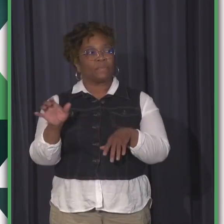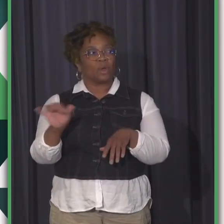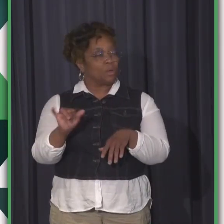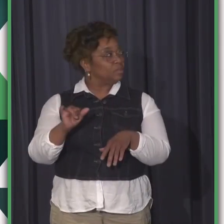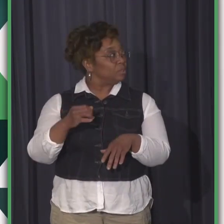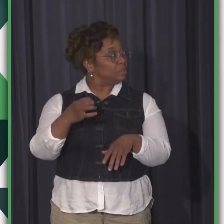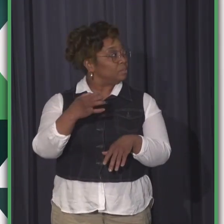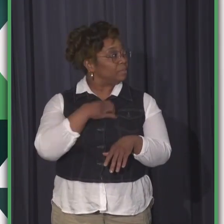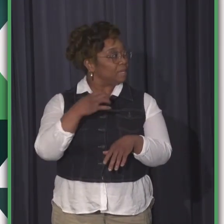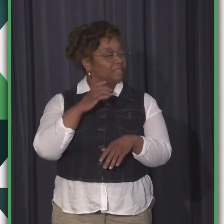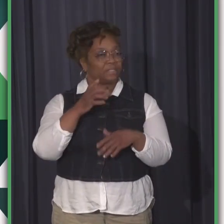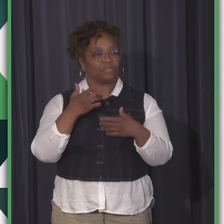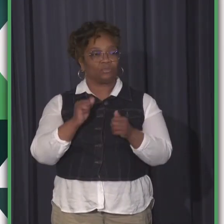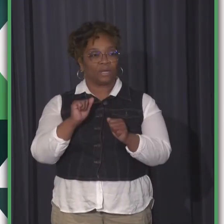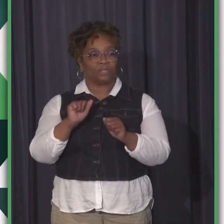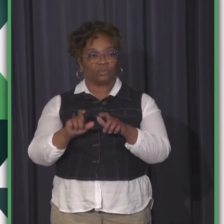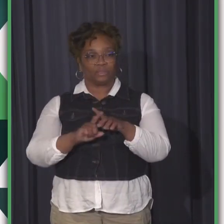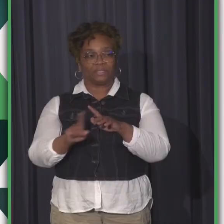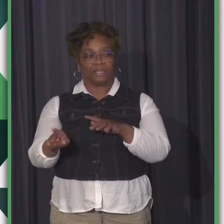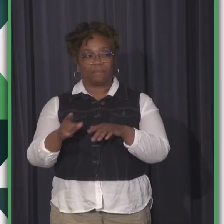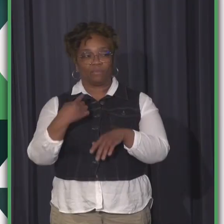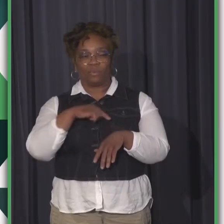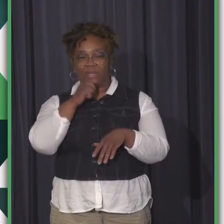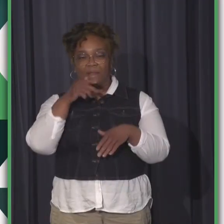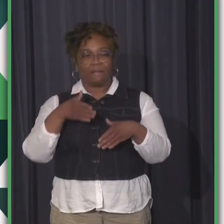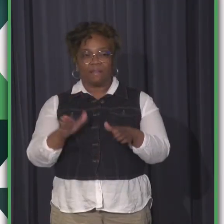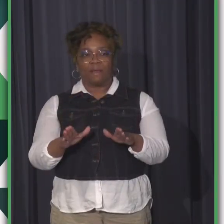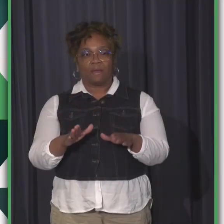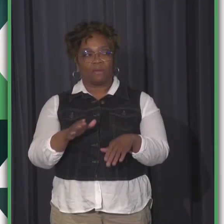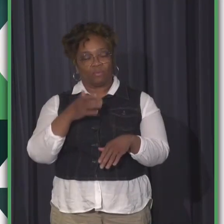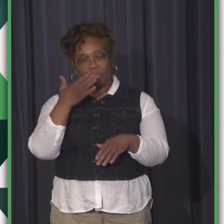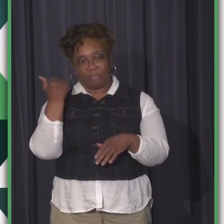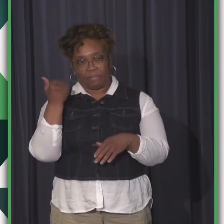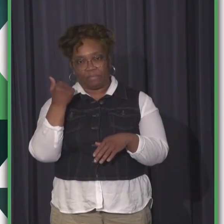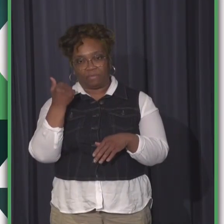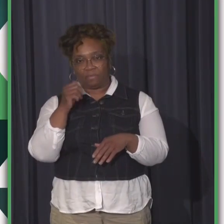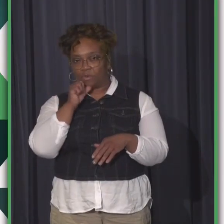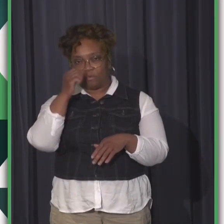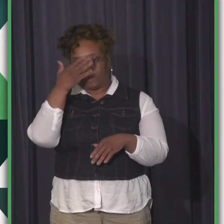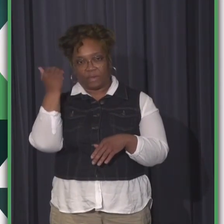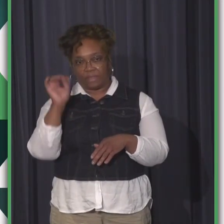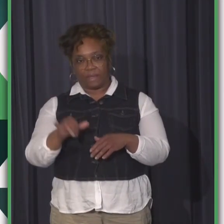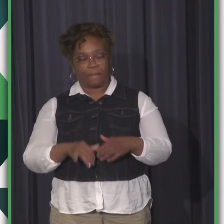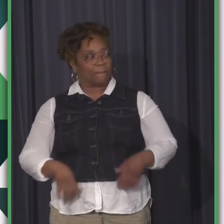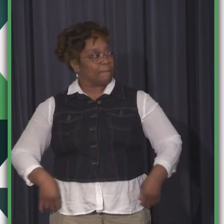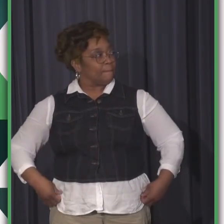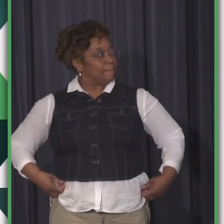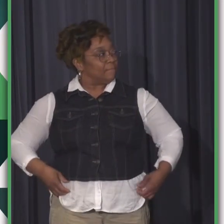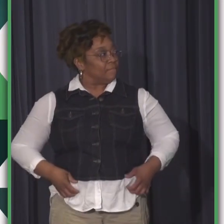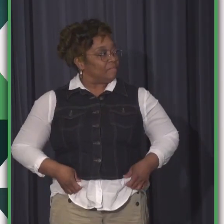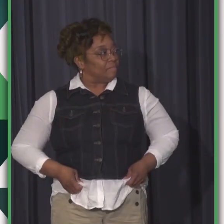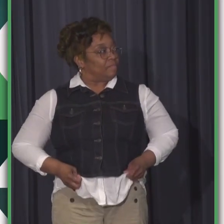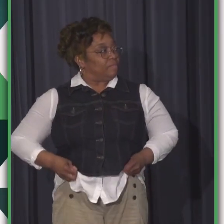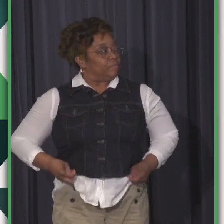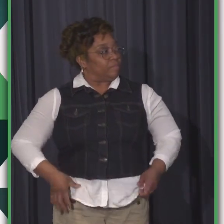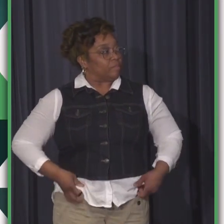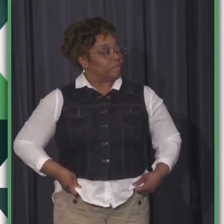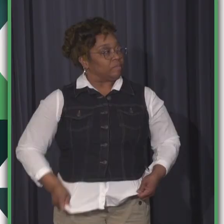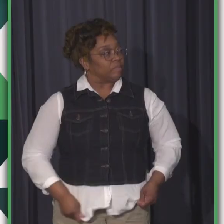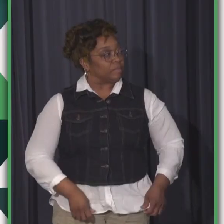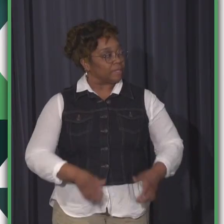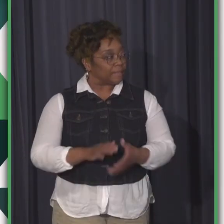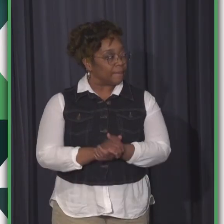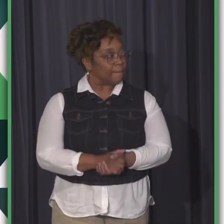to escape and we didn't let them escape. Let's not forget that part. As long as it's done constitutionally and done